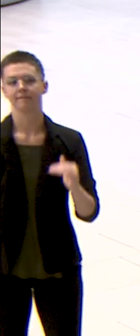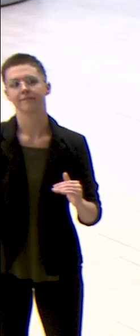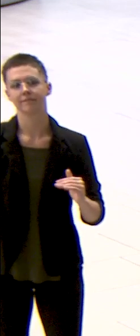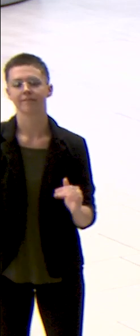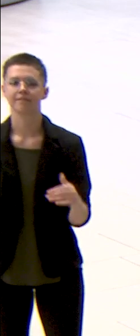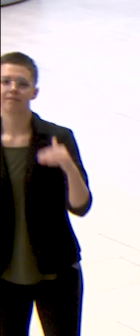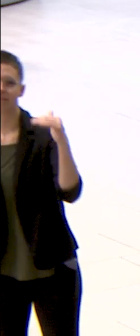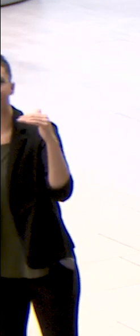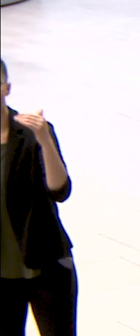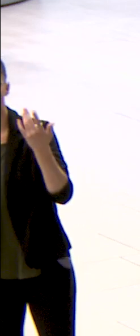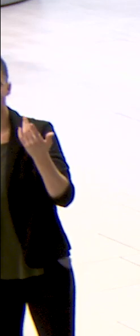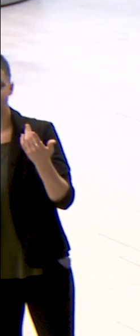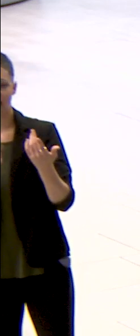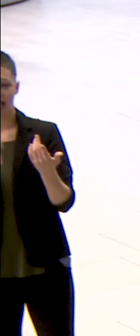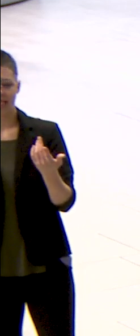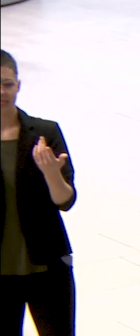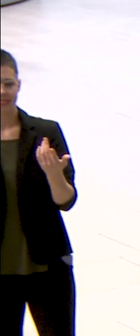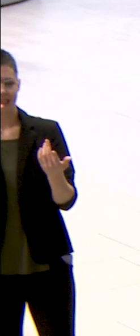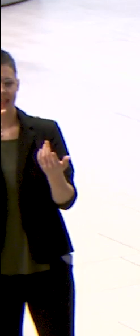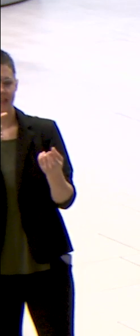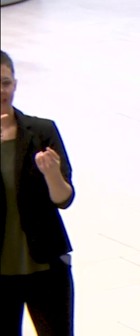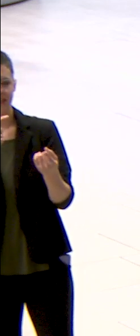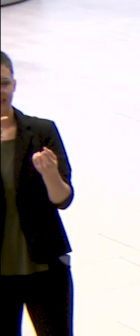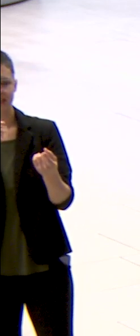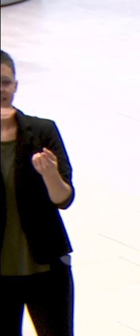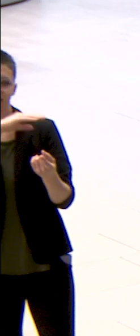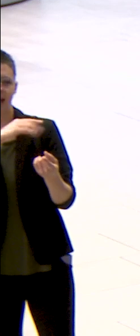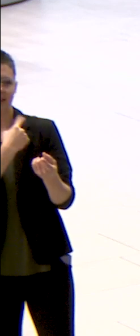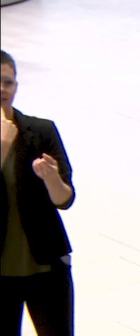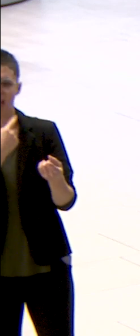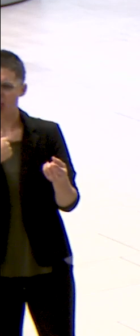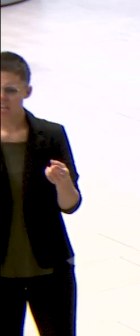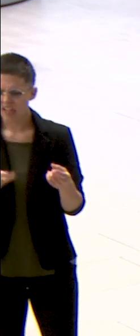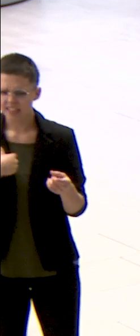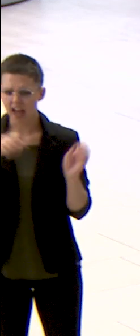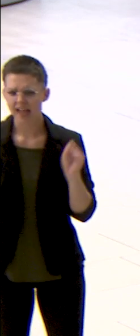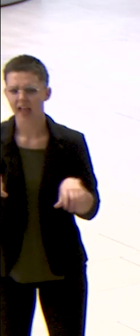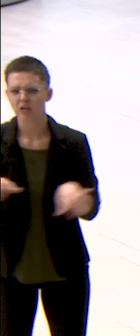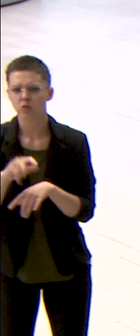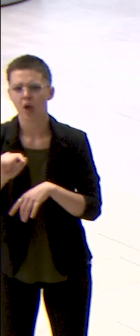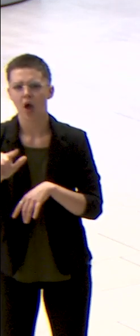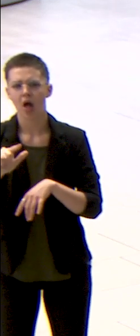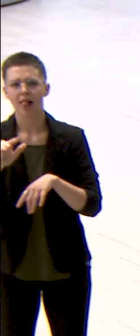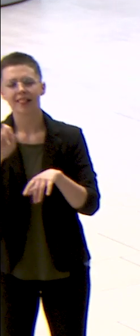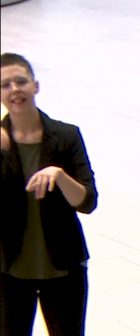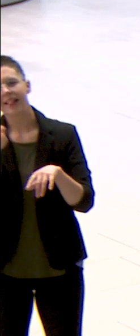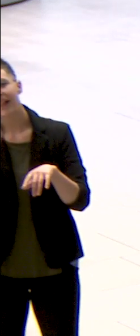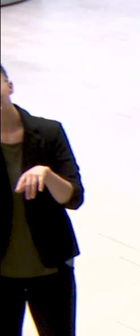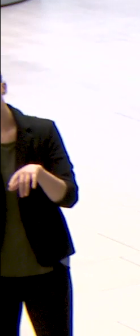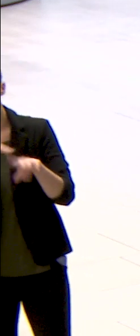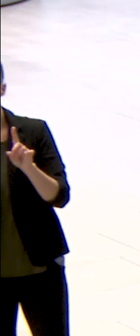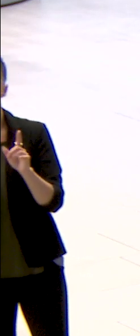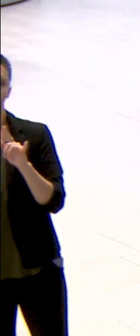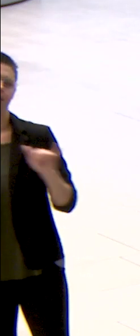ignoring the job. And I think it's a myth to tell women that, you know, you can do it all. Yes, you can do it all, but not at the same time. I think it was